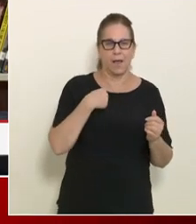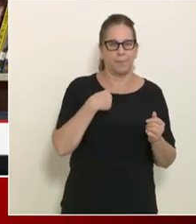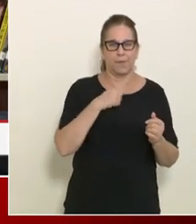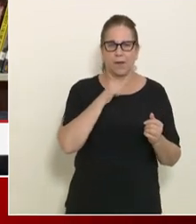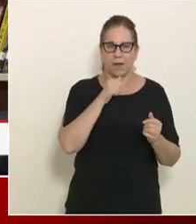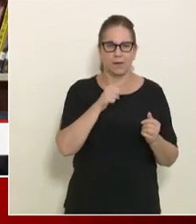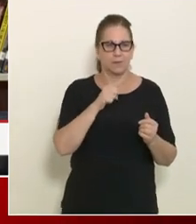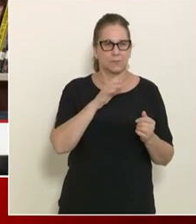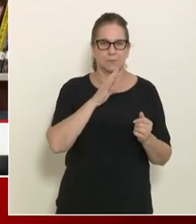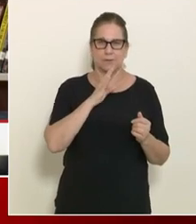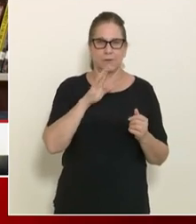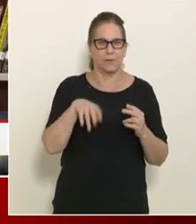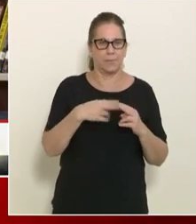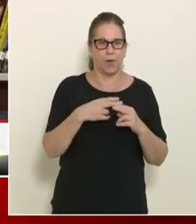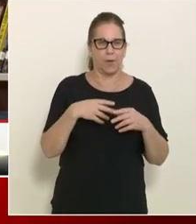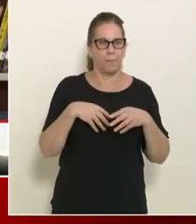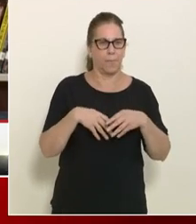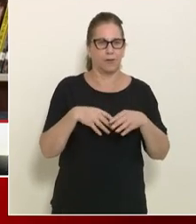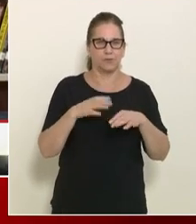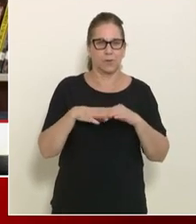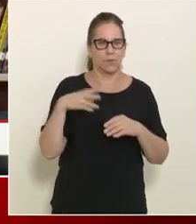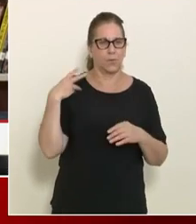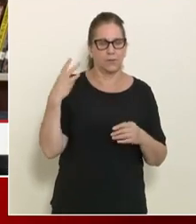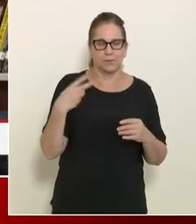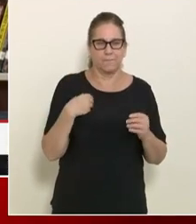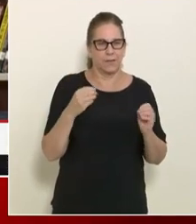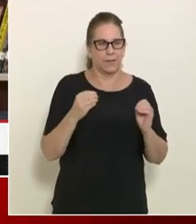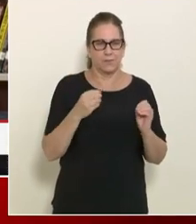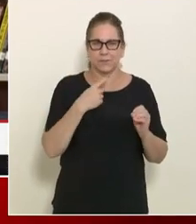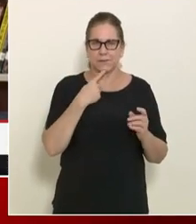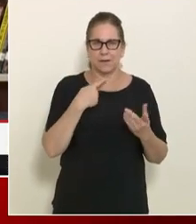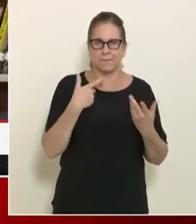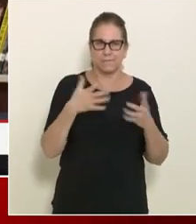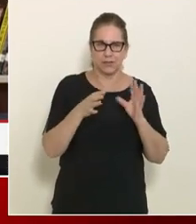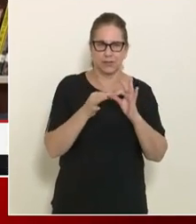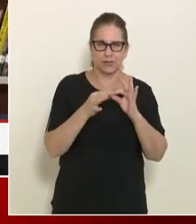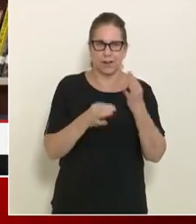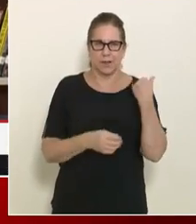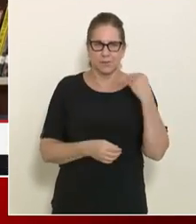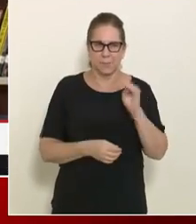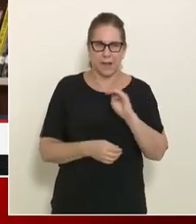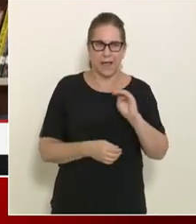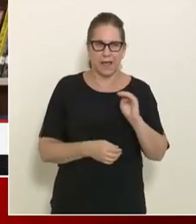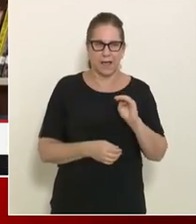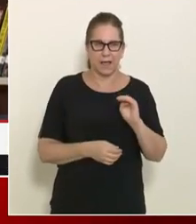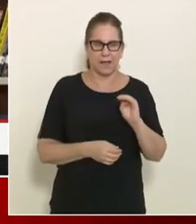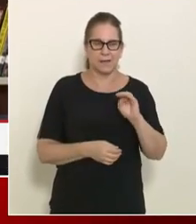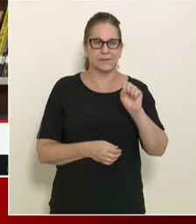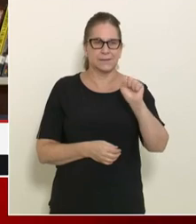have anything to add from what we talked about on Monday, Sam.